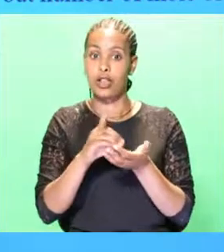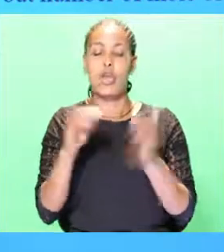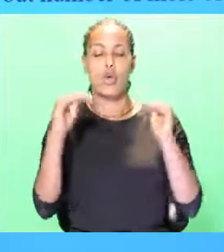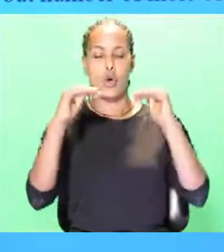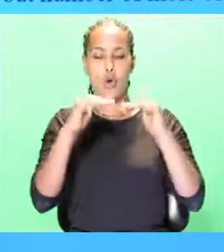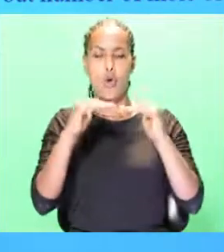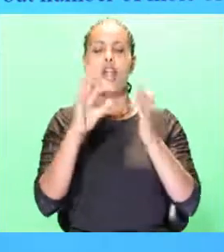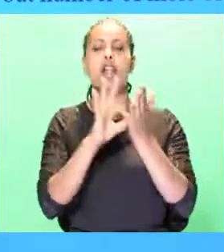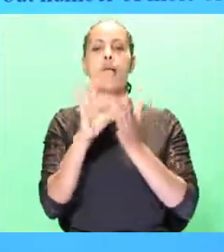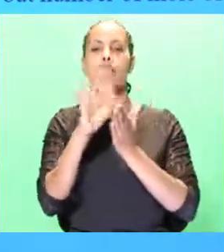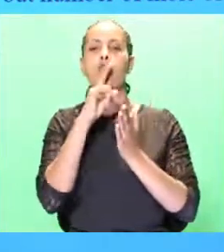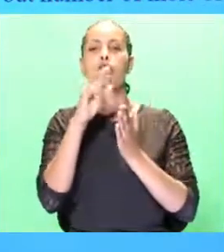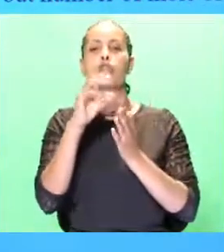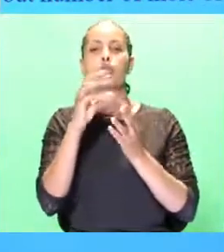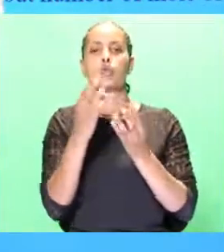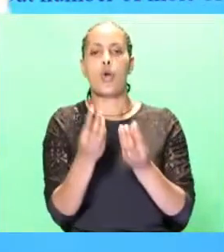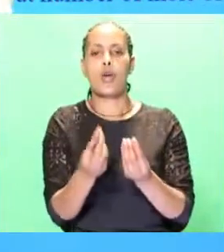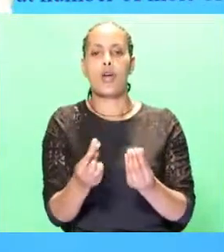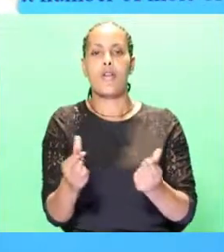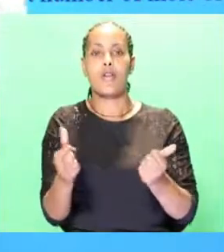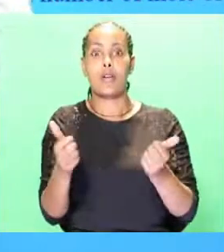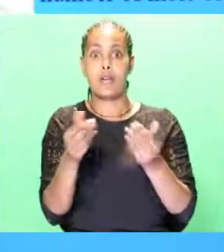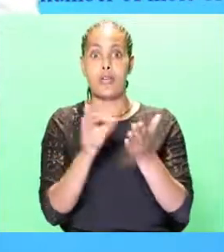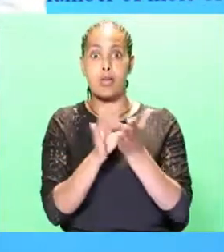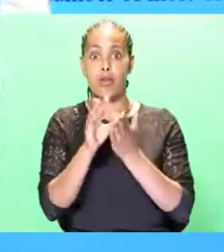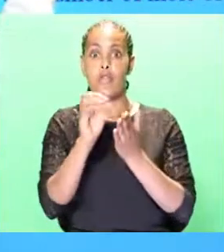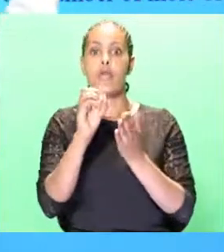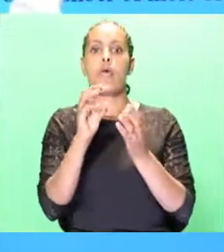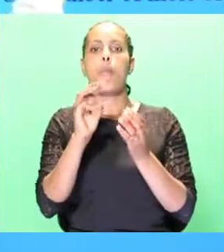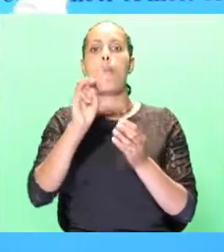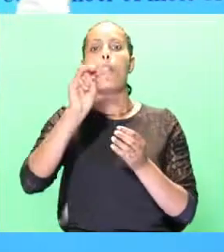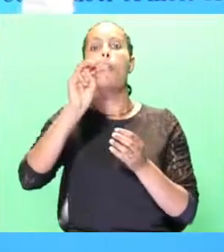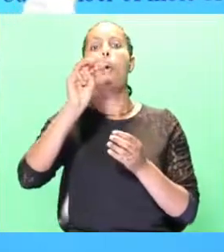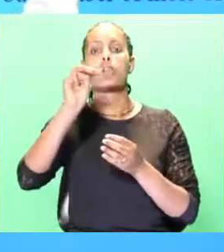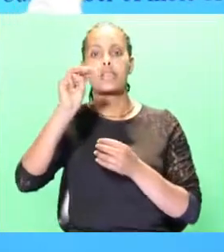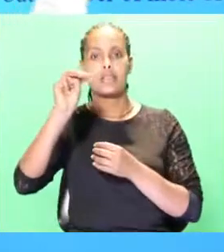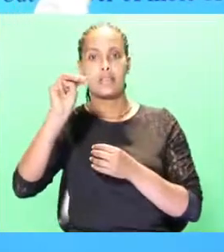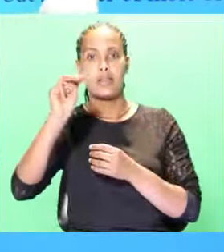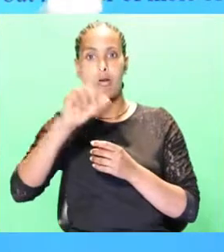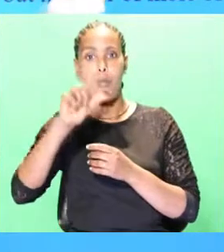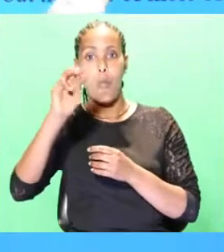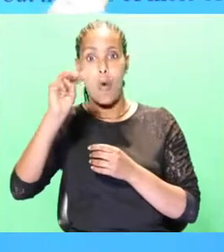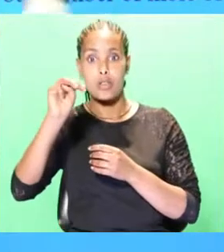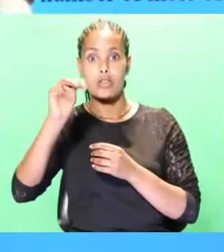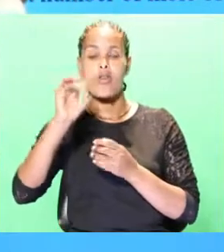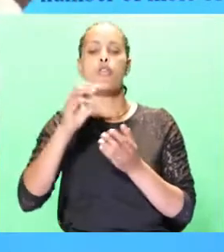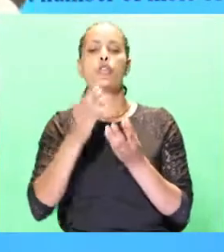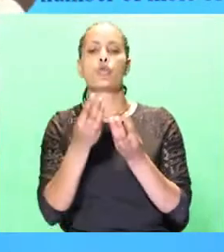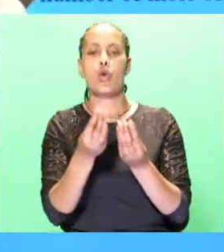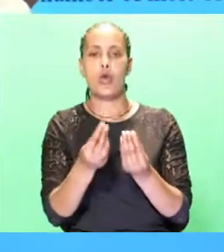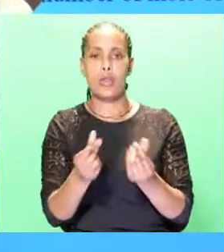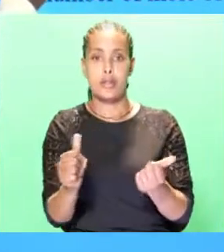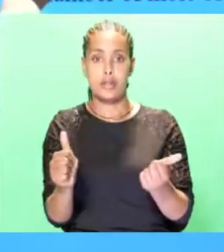equal number of moles of solids, number of moles of solids